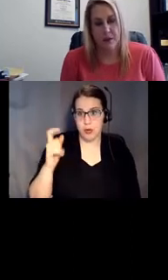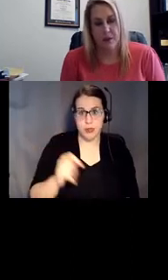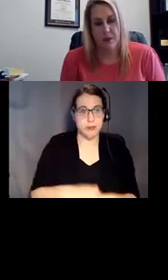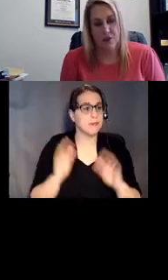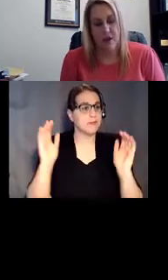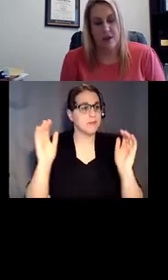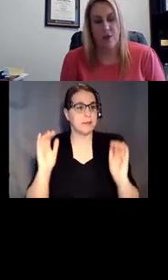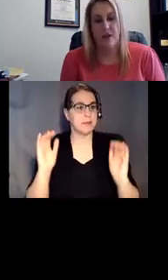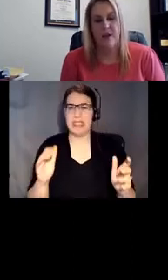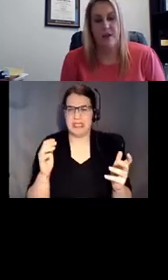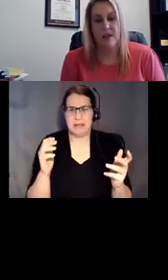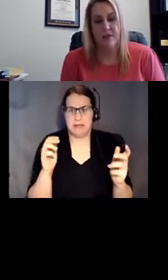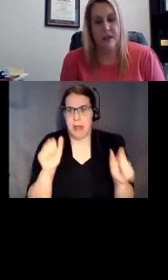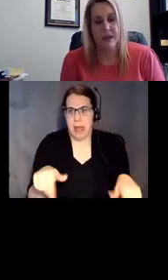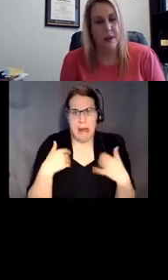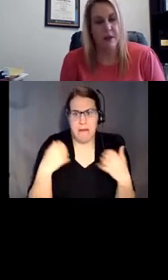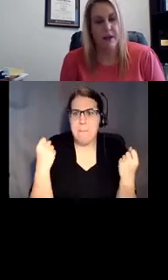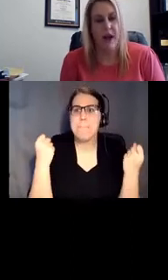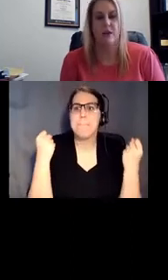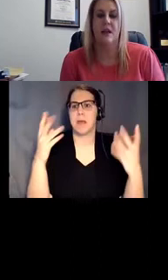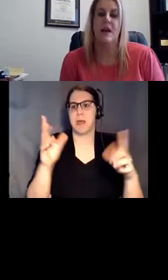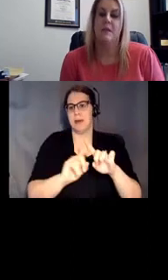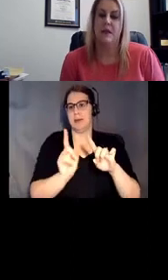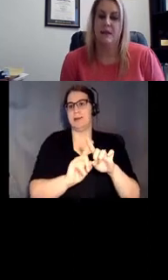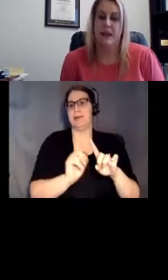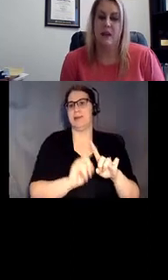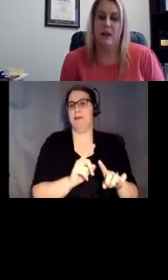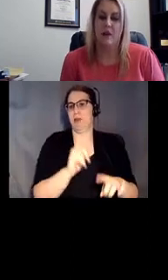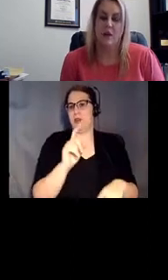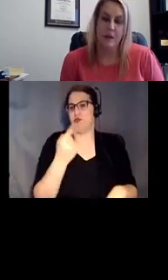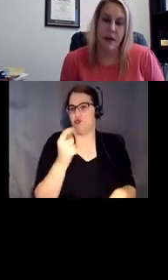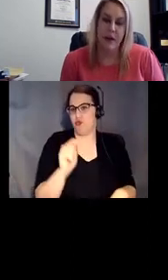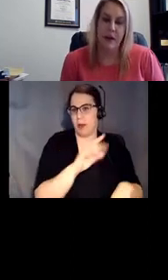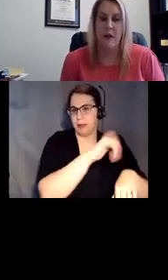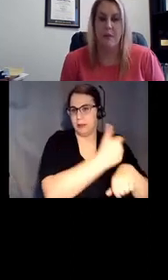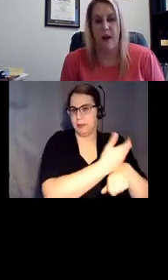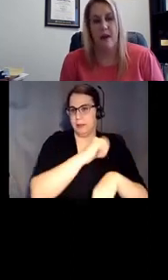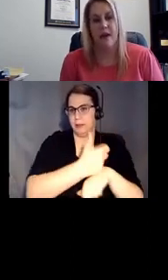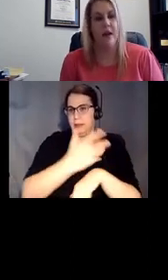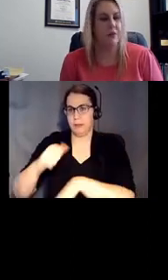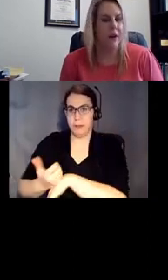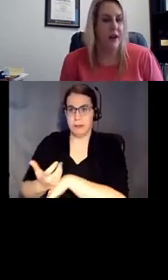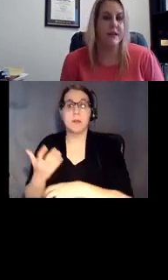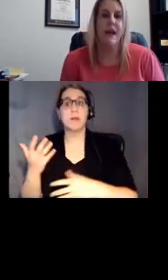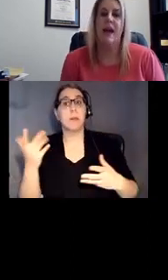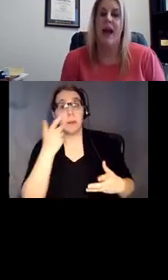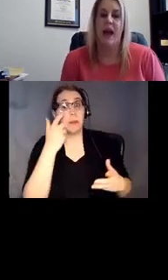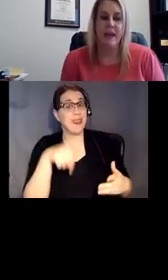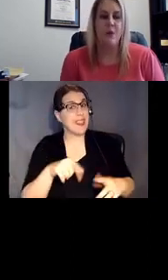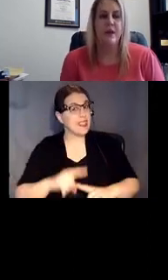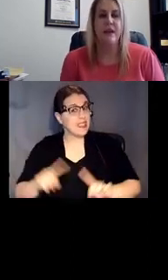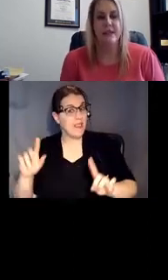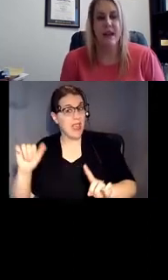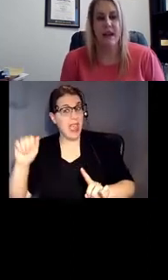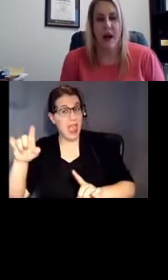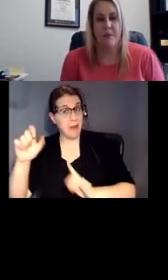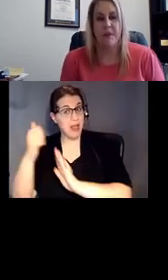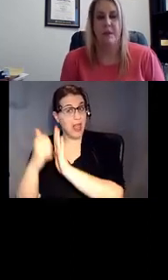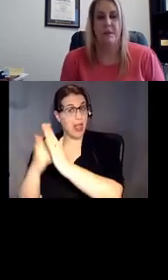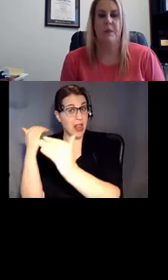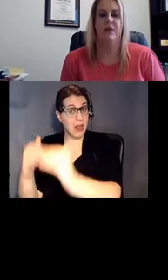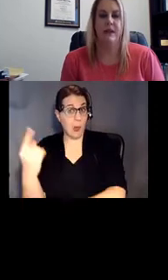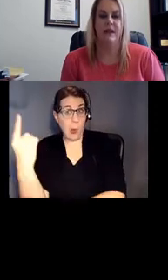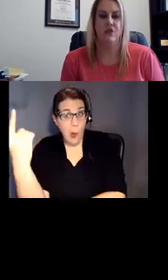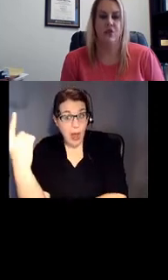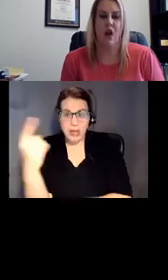of supplemental needs trusts. So this is different than the ABLE accounts because here a grandparent, a parent, a friend, anyone can set up